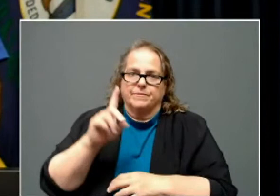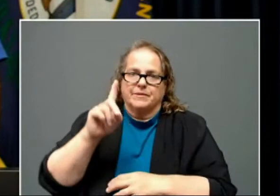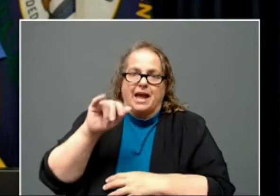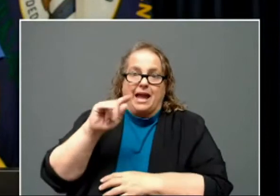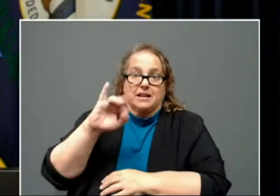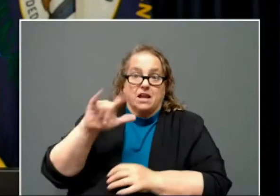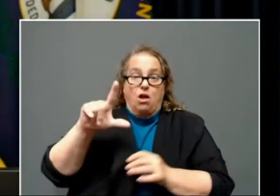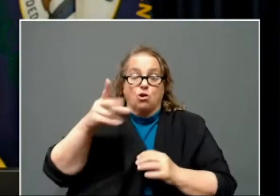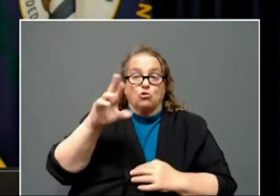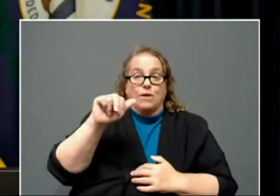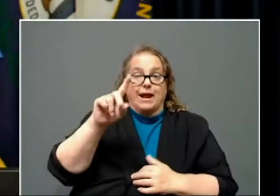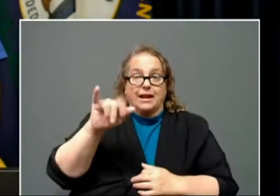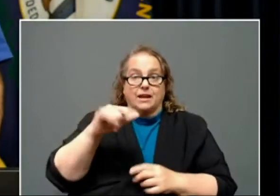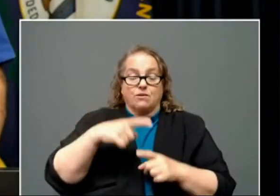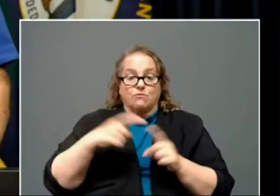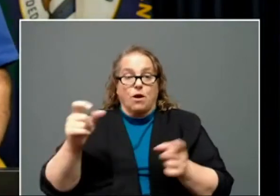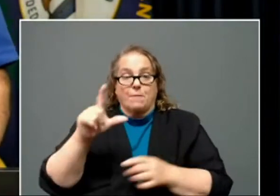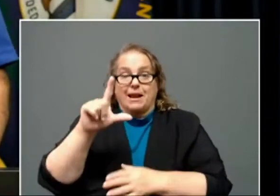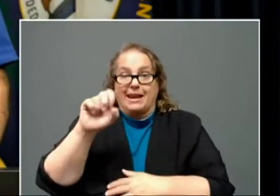Weekly.